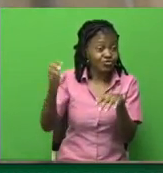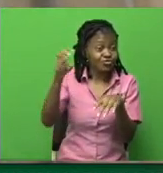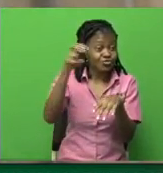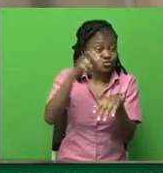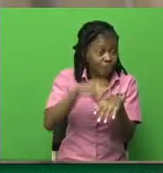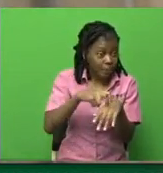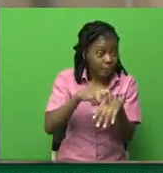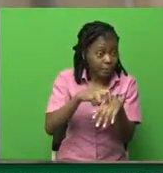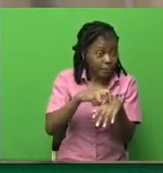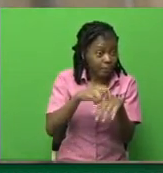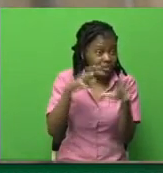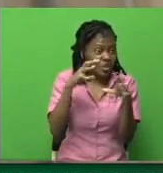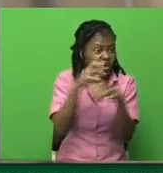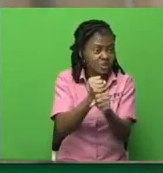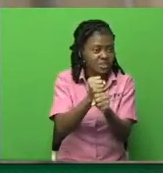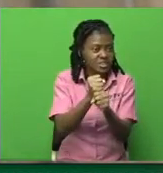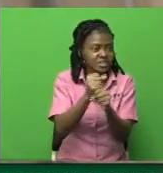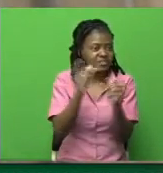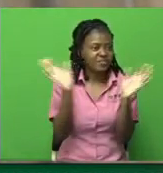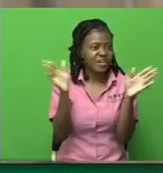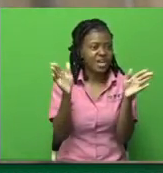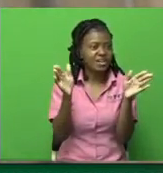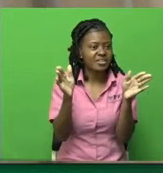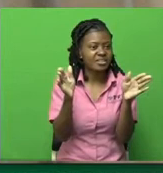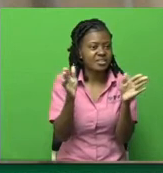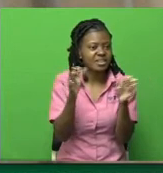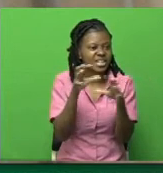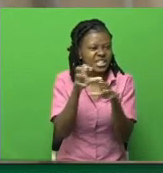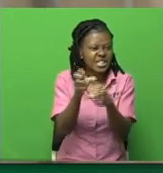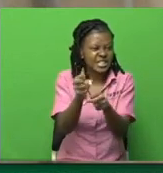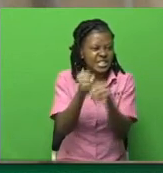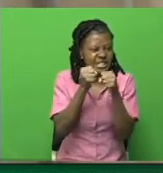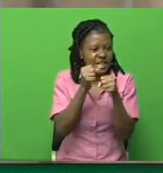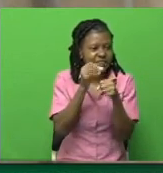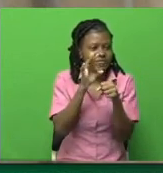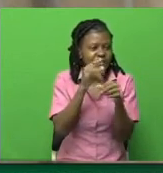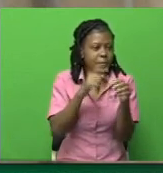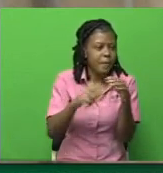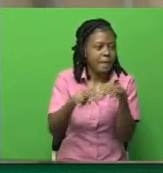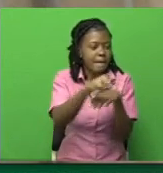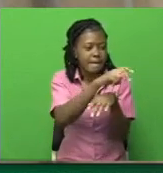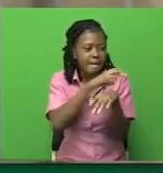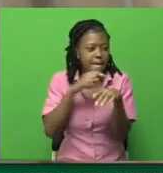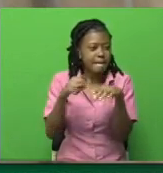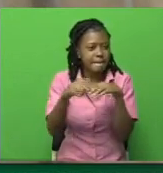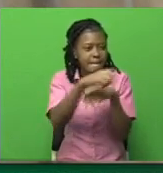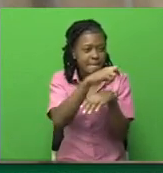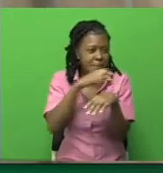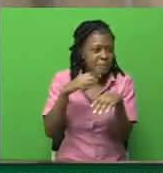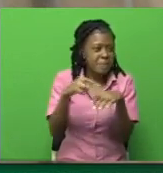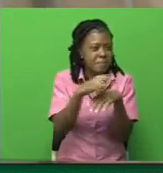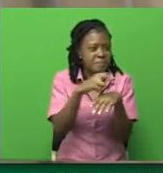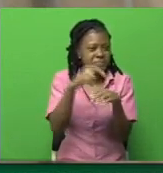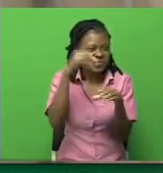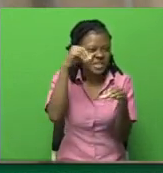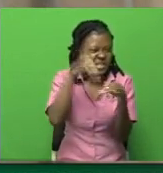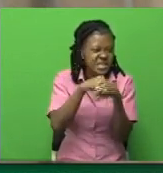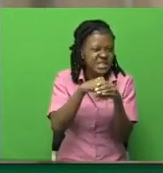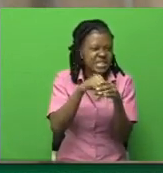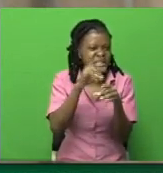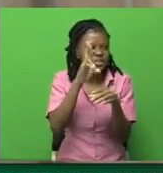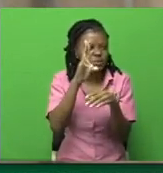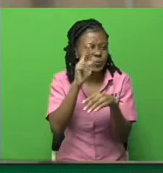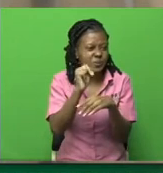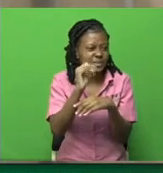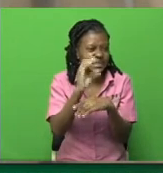who fast he dried her up in his winding steer into the Dismal UNC Den